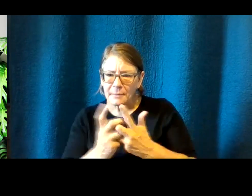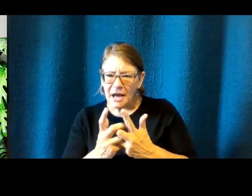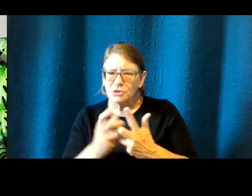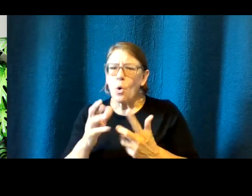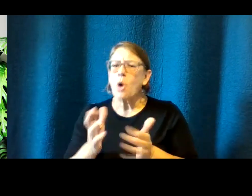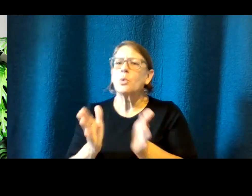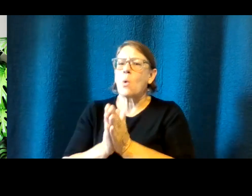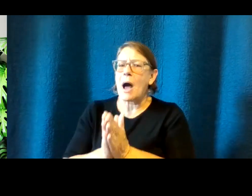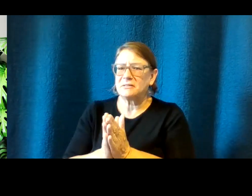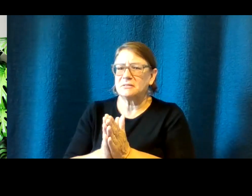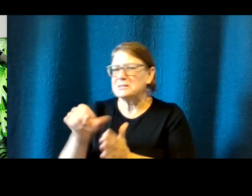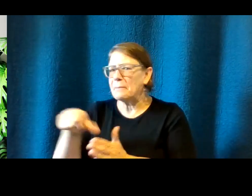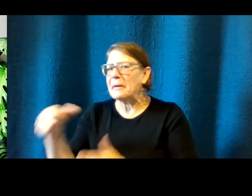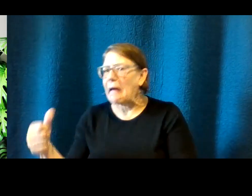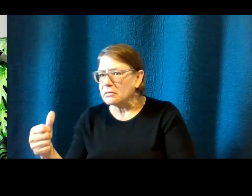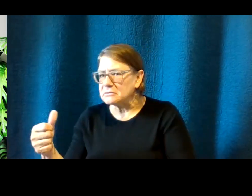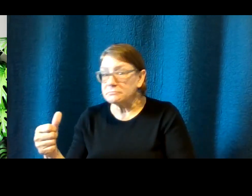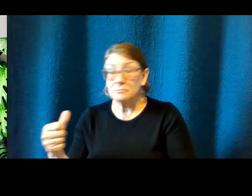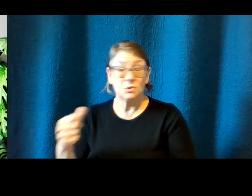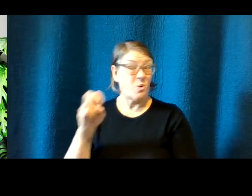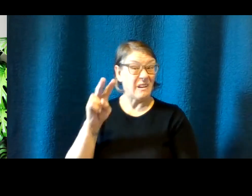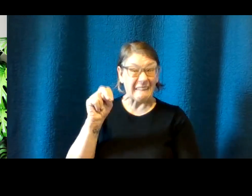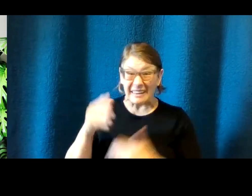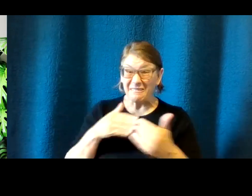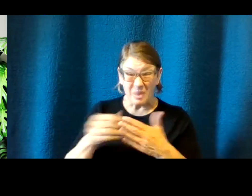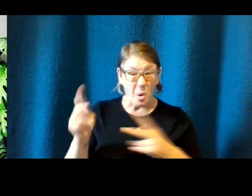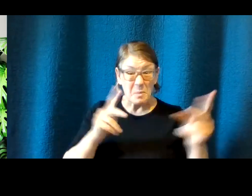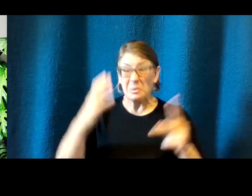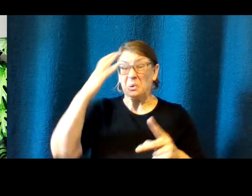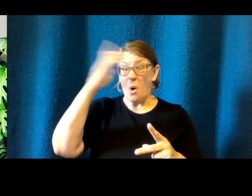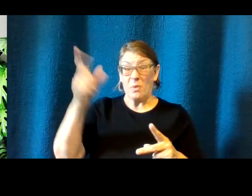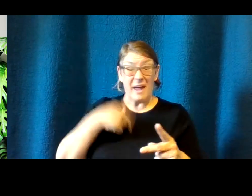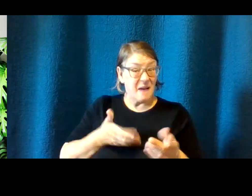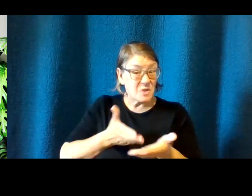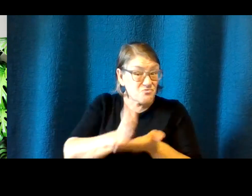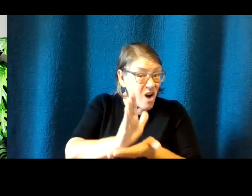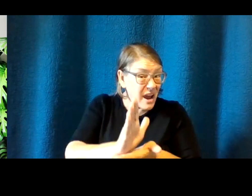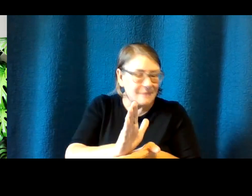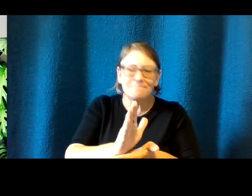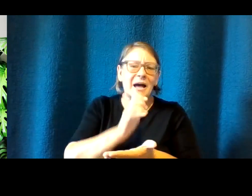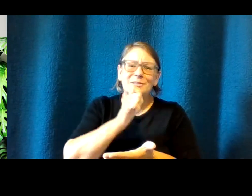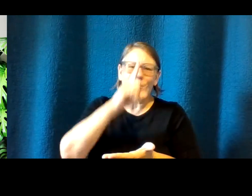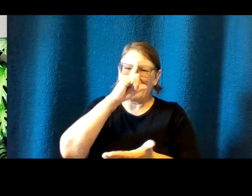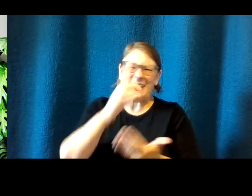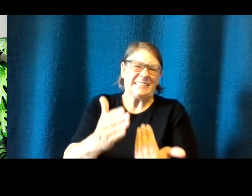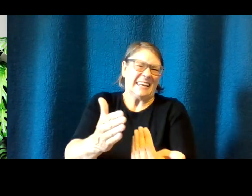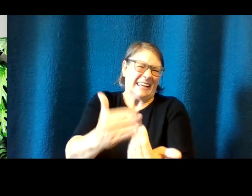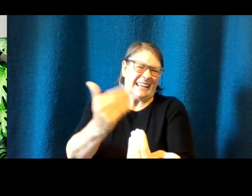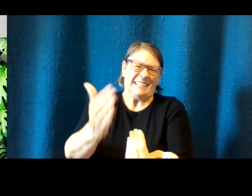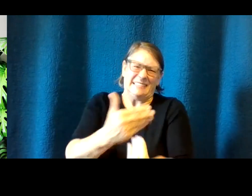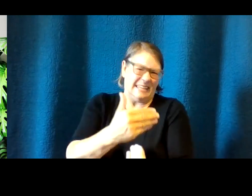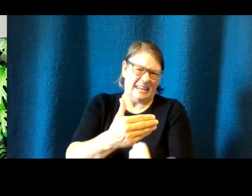other. So even though people know it's their right, I don't think it's made easy